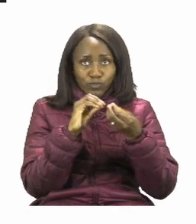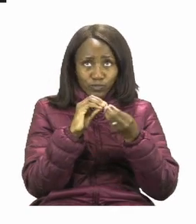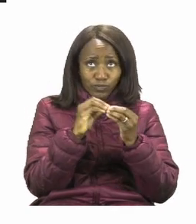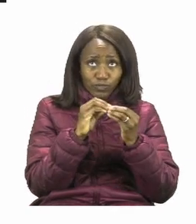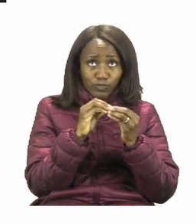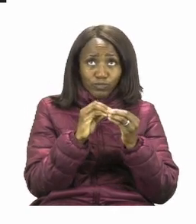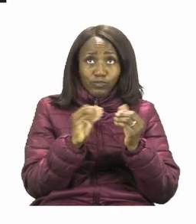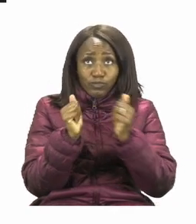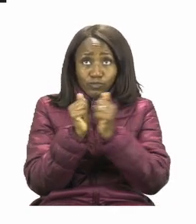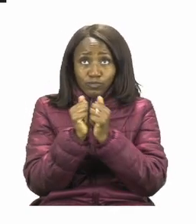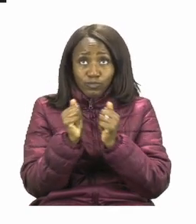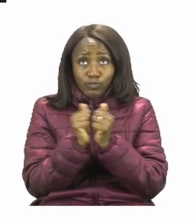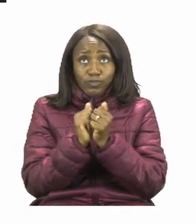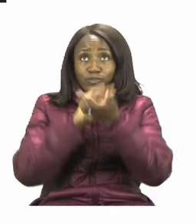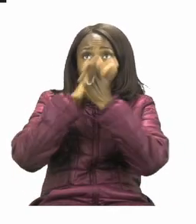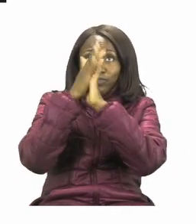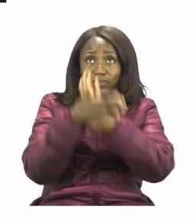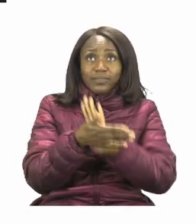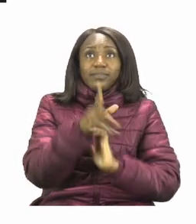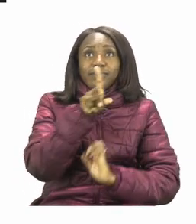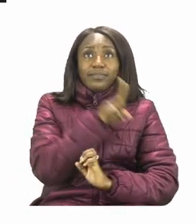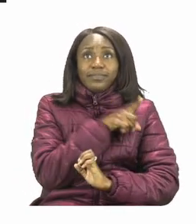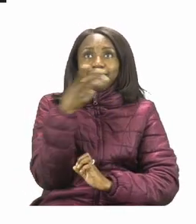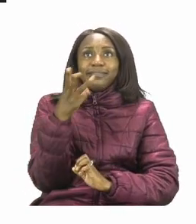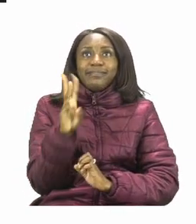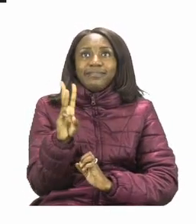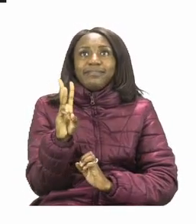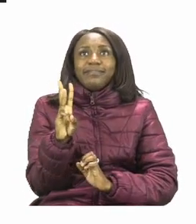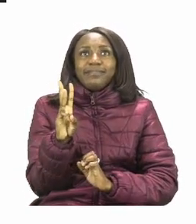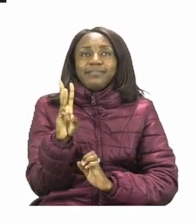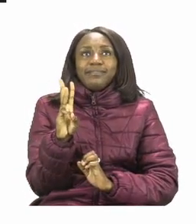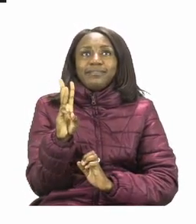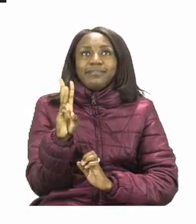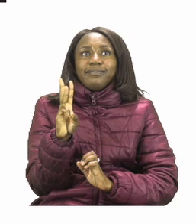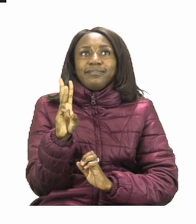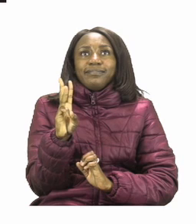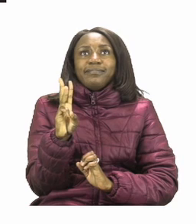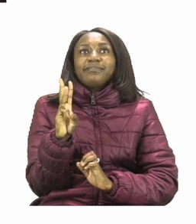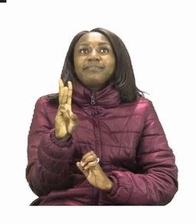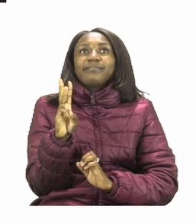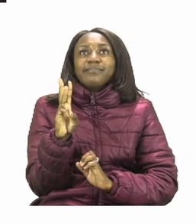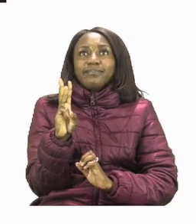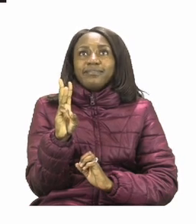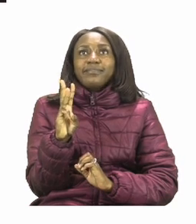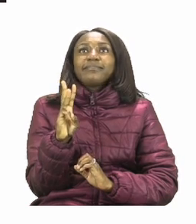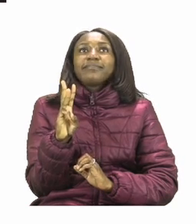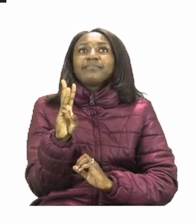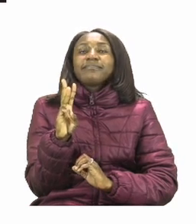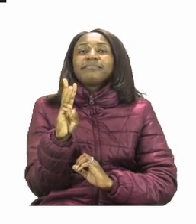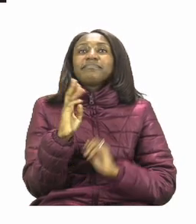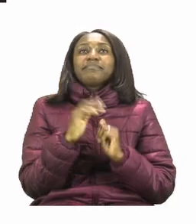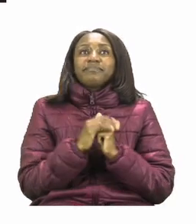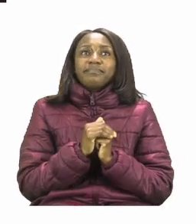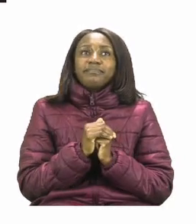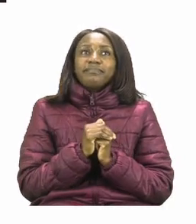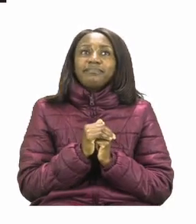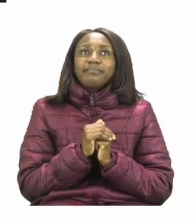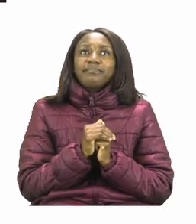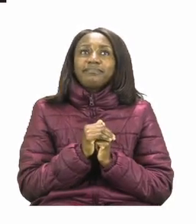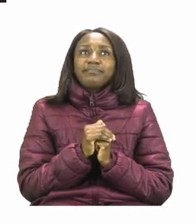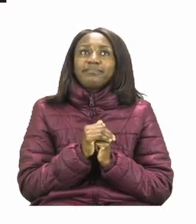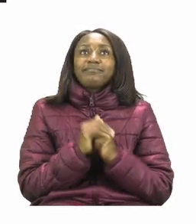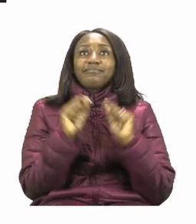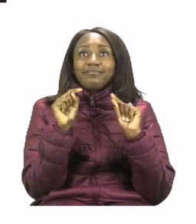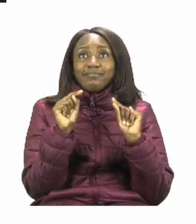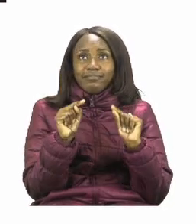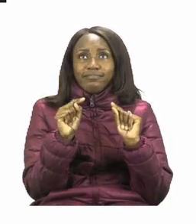bonds. Now, number bonds this time is bonds or are bonds of 16. It's going to be our job